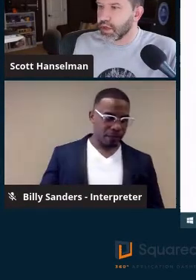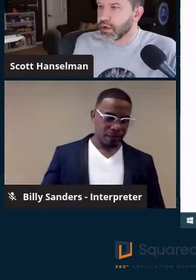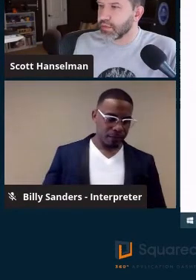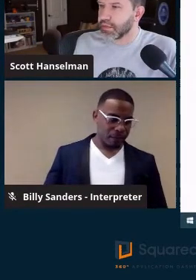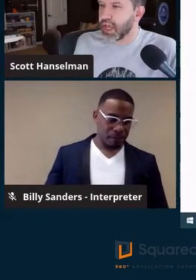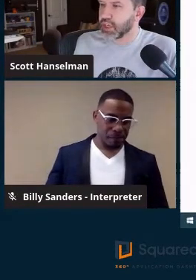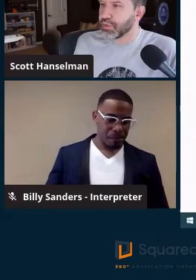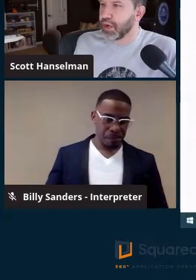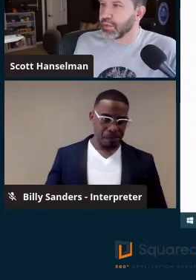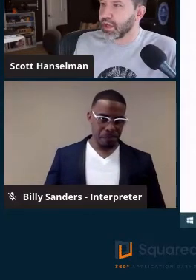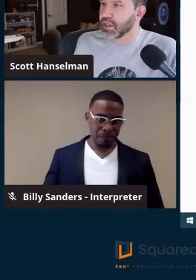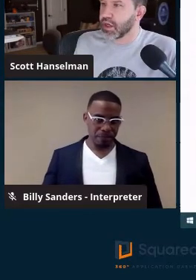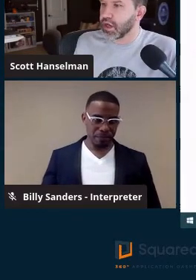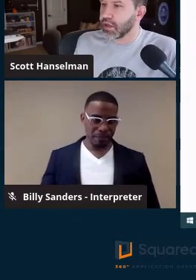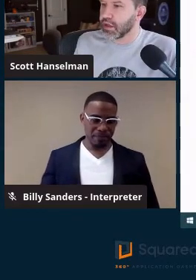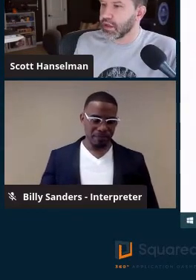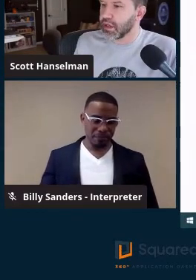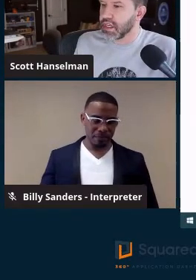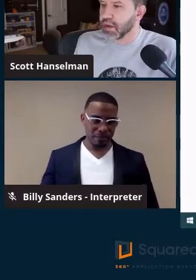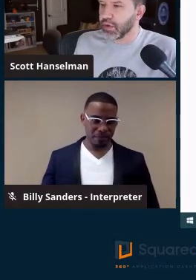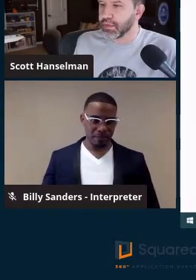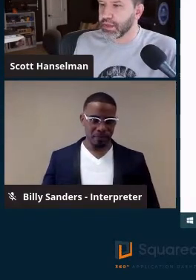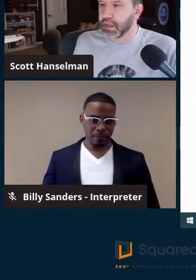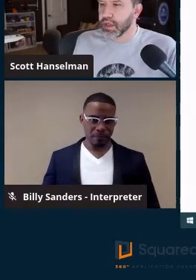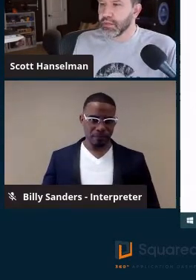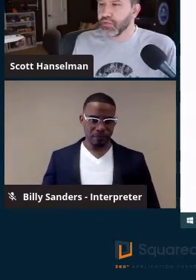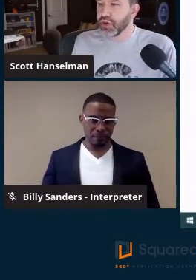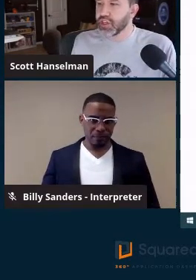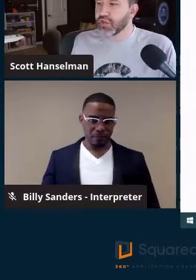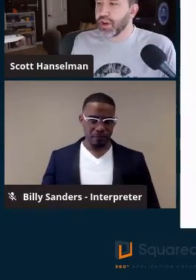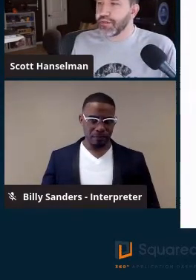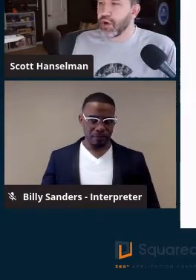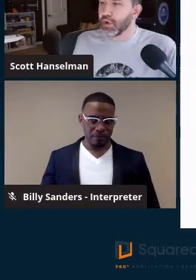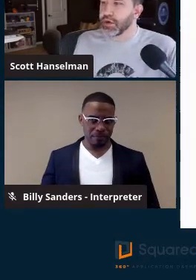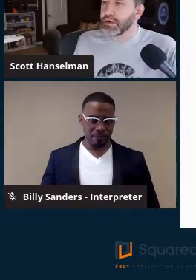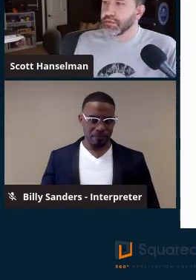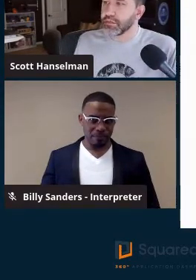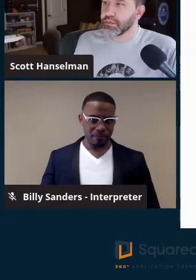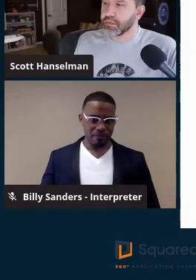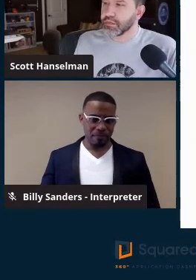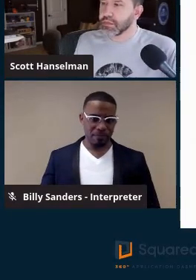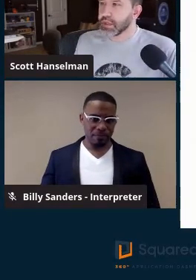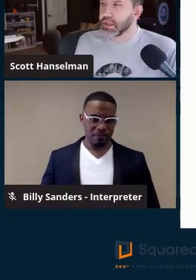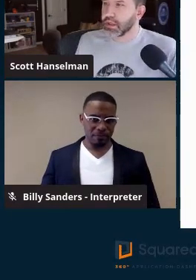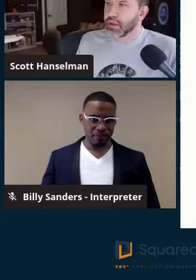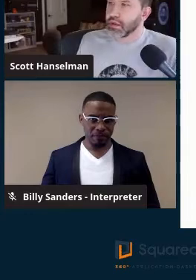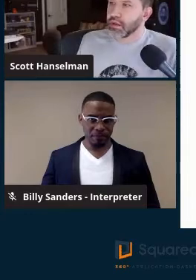There we go, Azure Pipelines.yaml. Pretty straightforward.